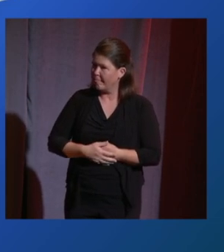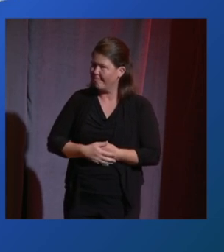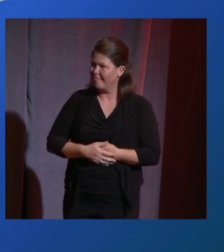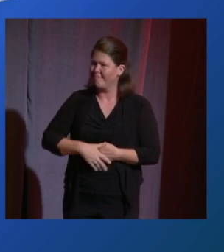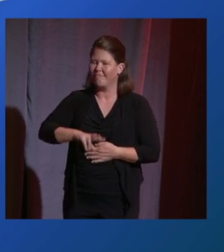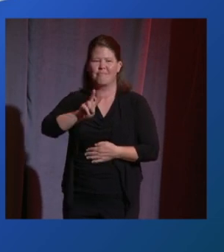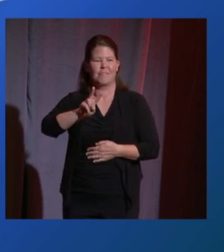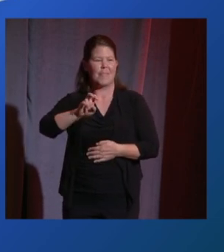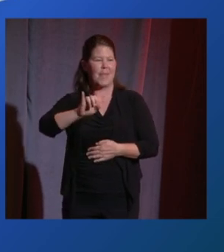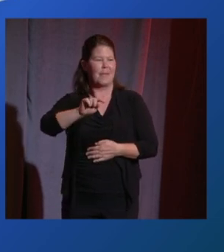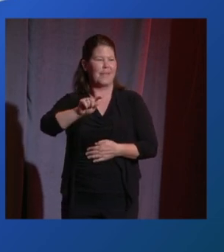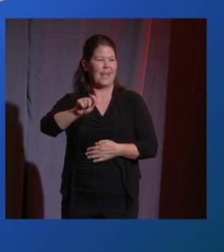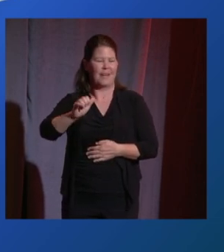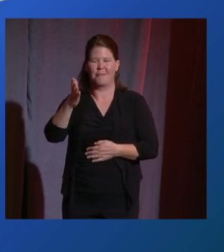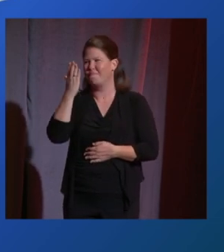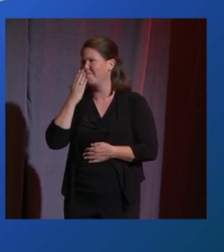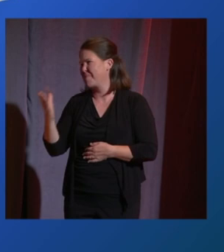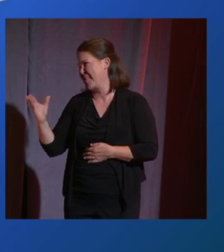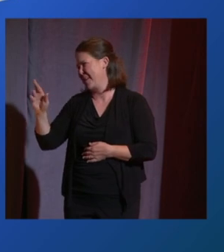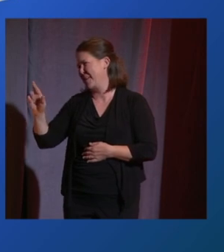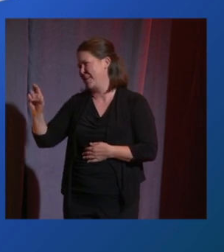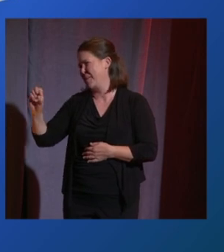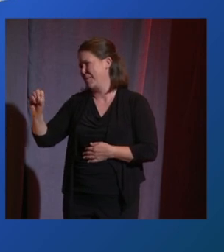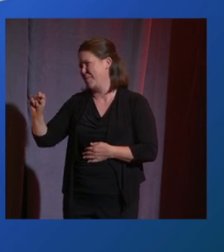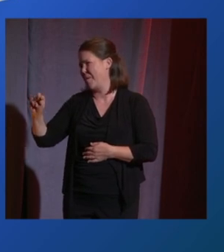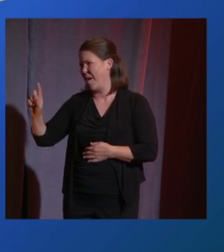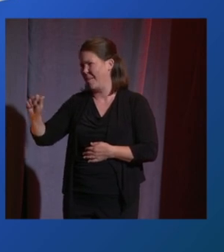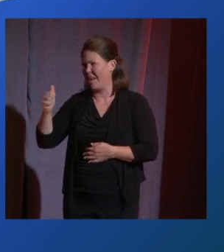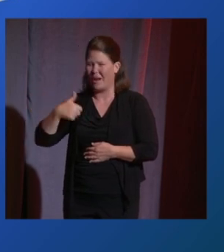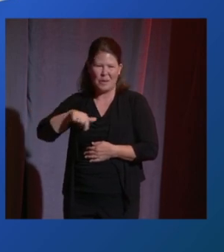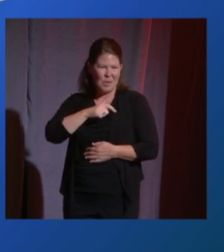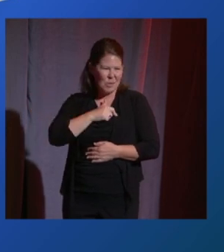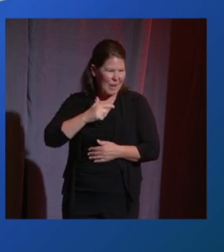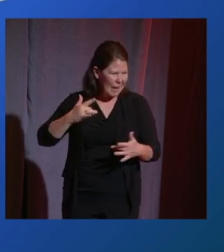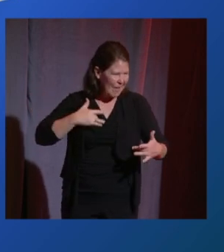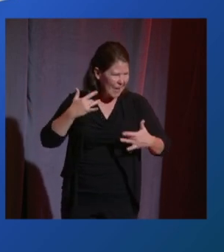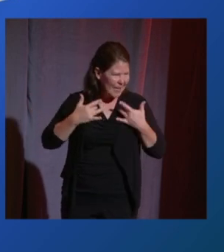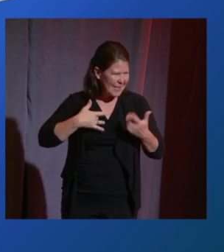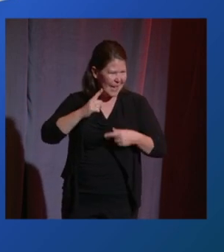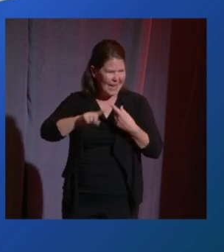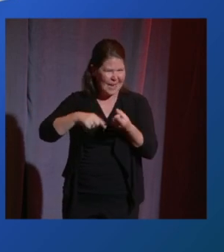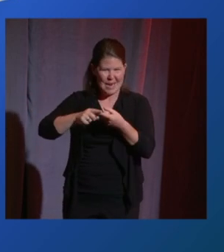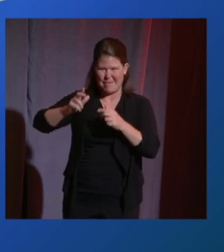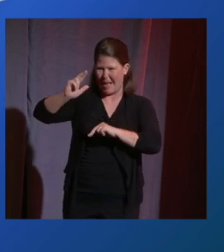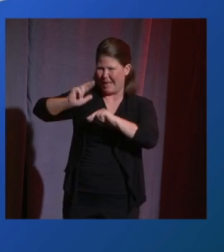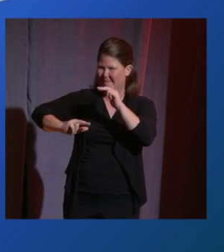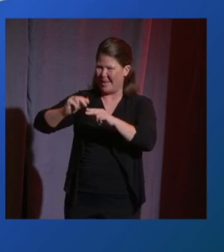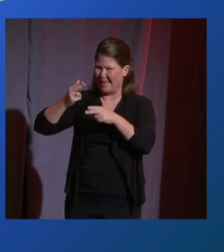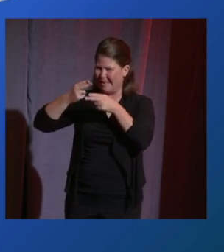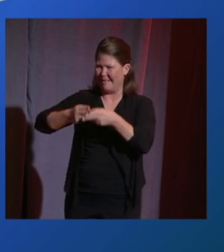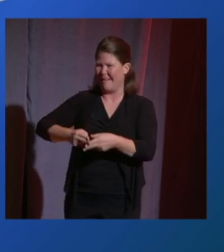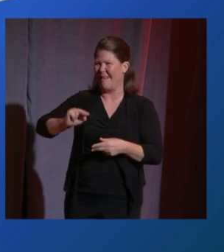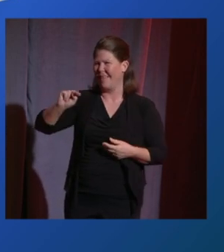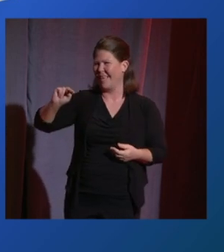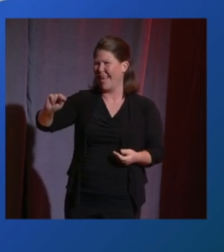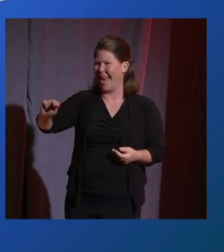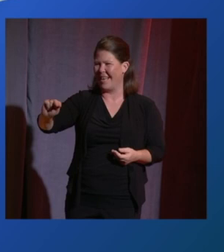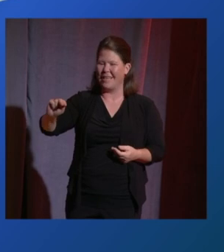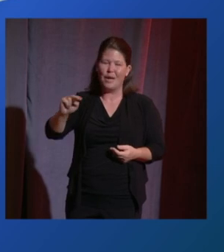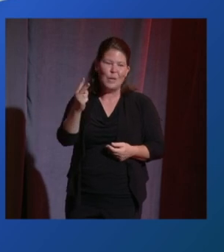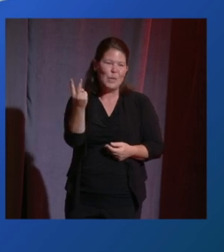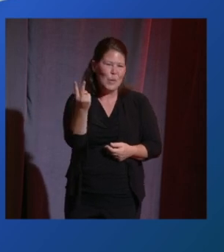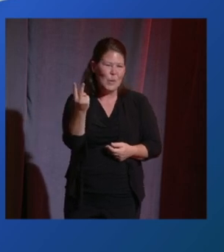excited about uh NTW and the new building that's being built out and will be completed in 2026 uh we're still